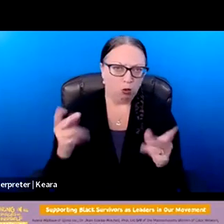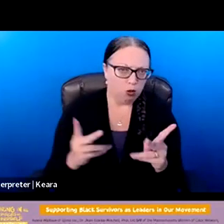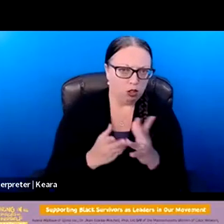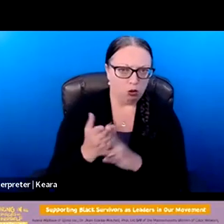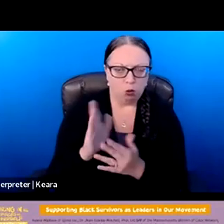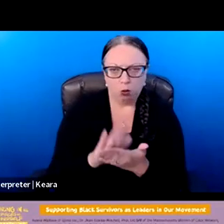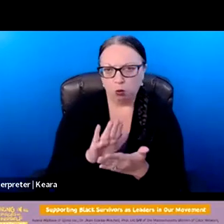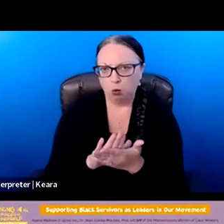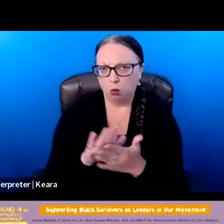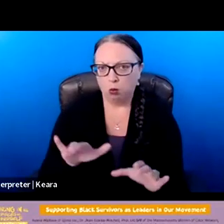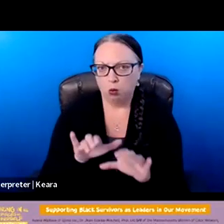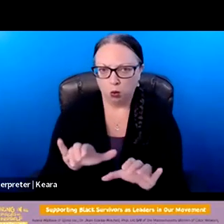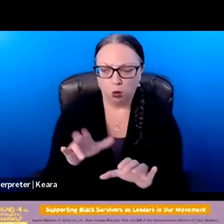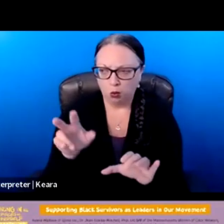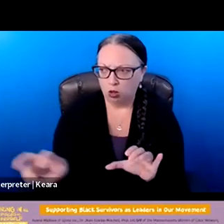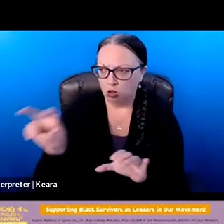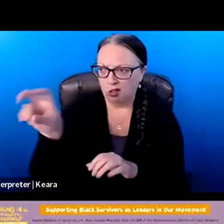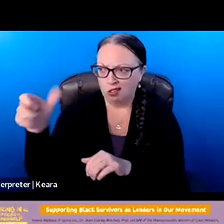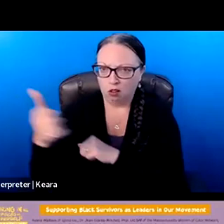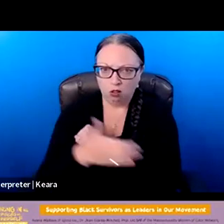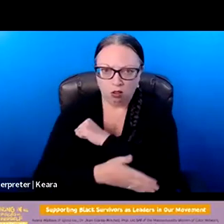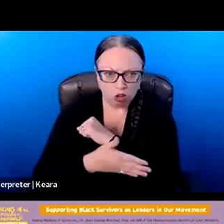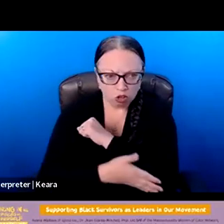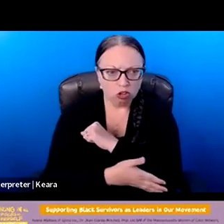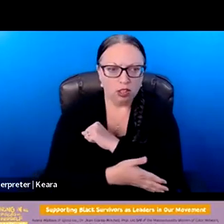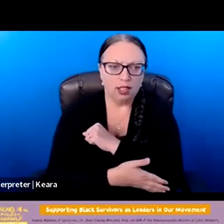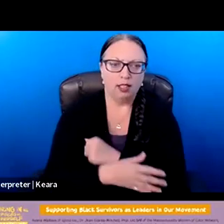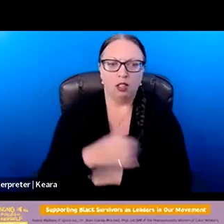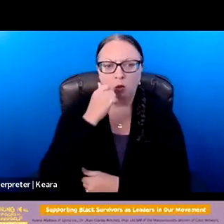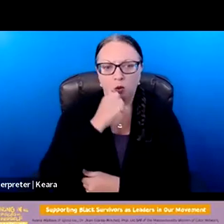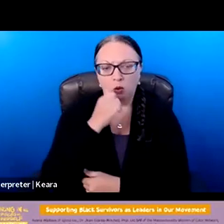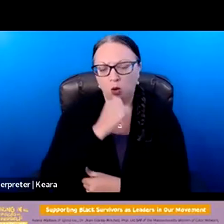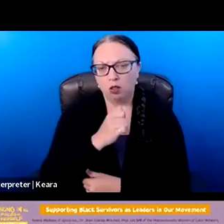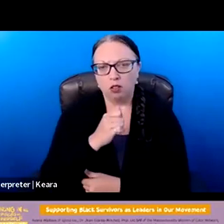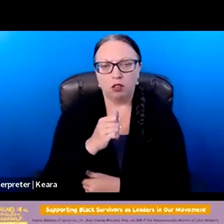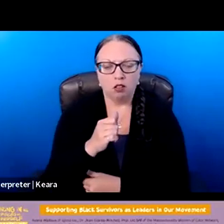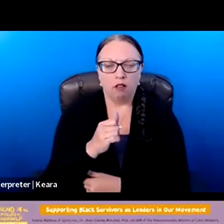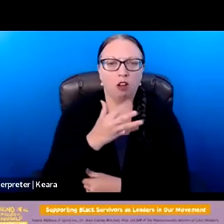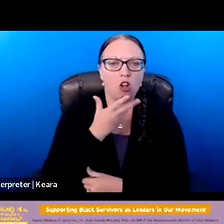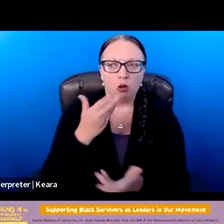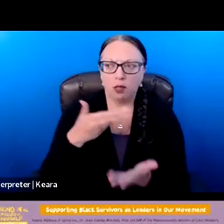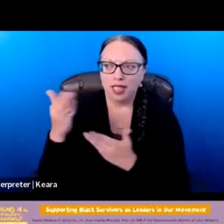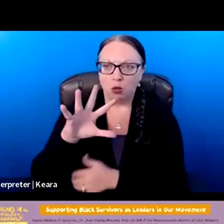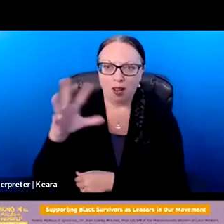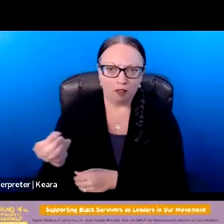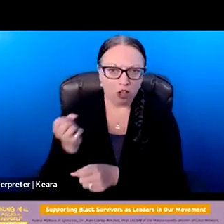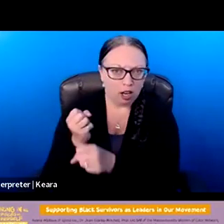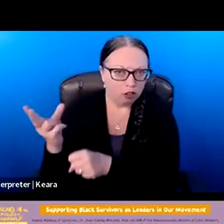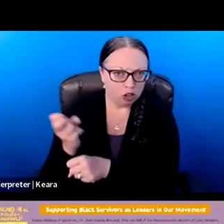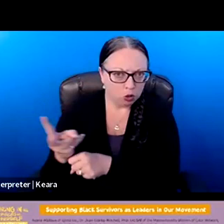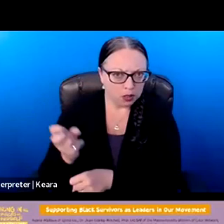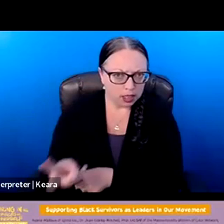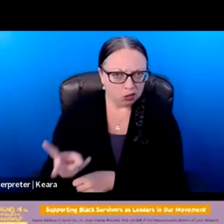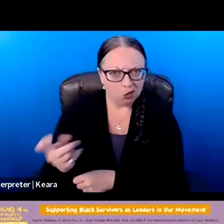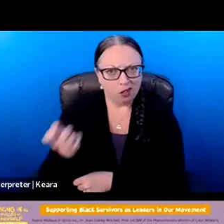to do a junior year abroad or in some way. I mentor girls of color and we take them to Africa every 2 years. So they get to,